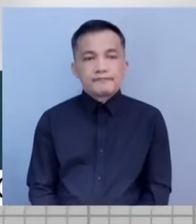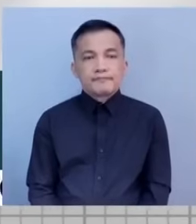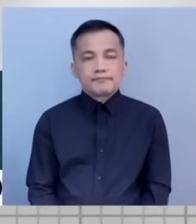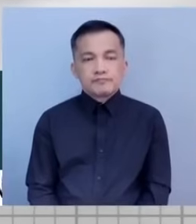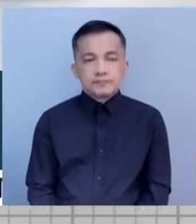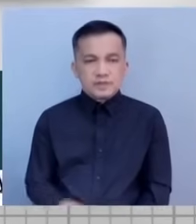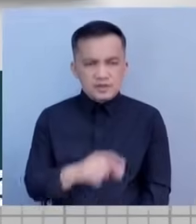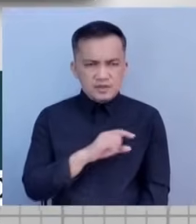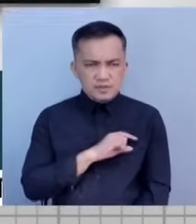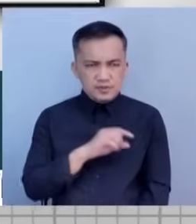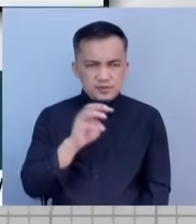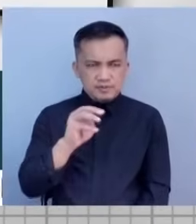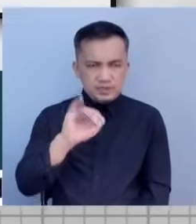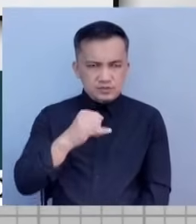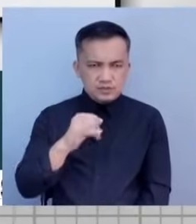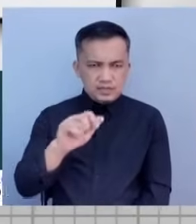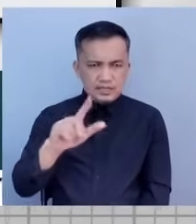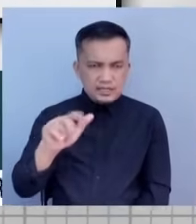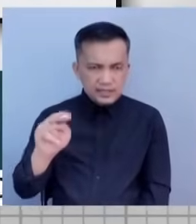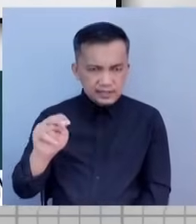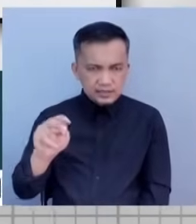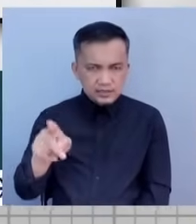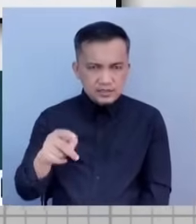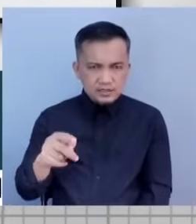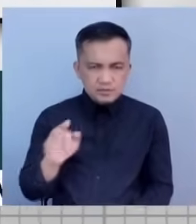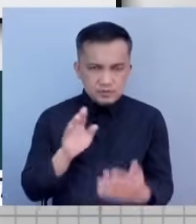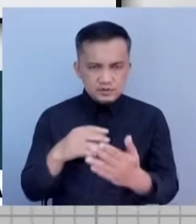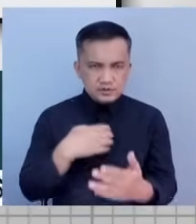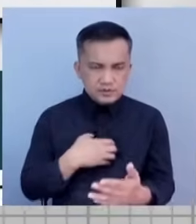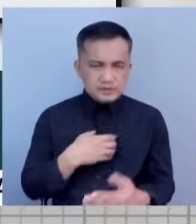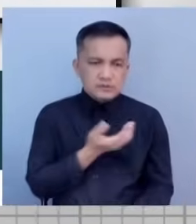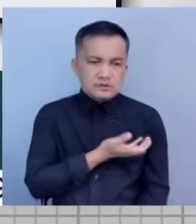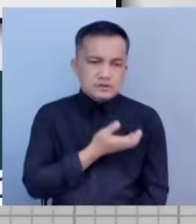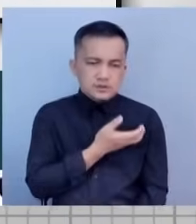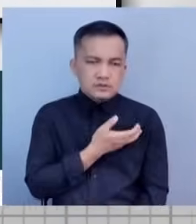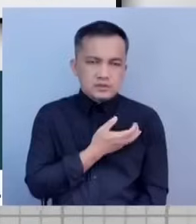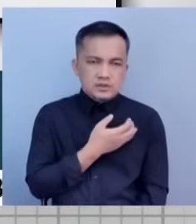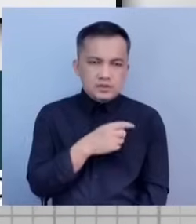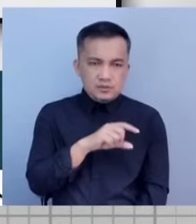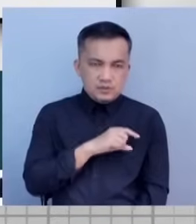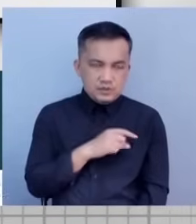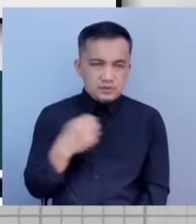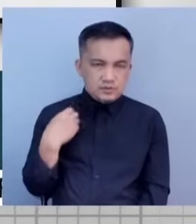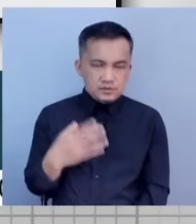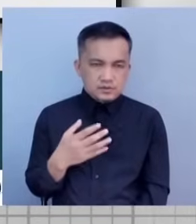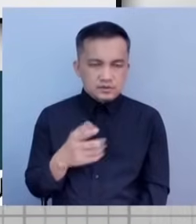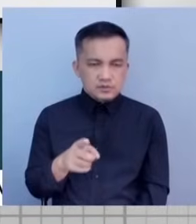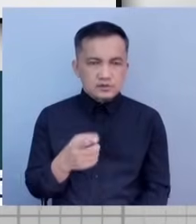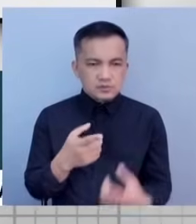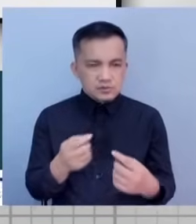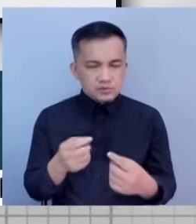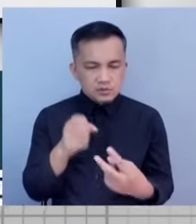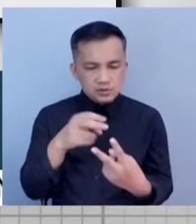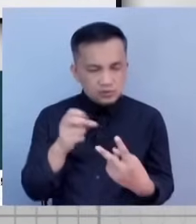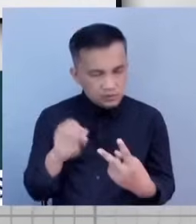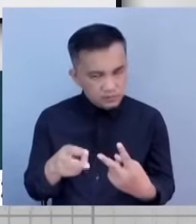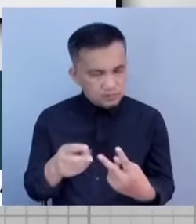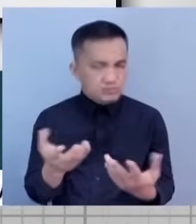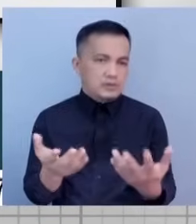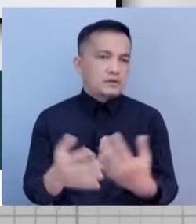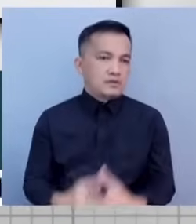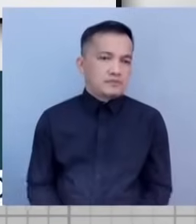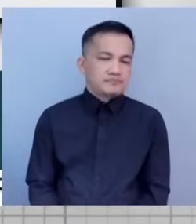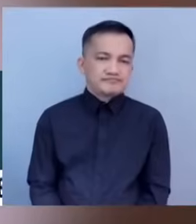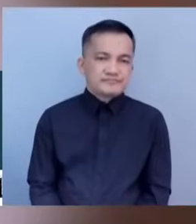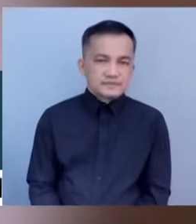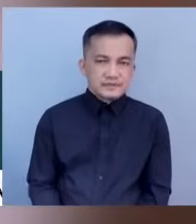Police Major Alan De Castro is facing a complaint for conduct unbecoming of a police officer for engaging in extramarital affairs. De